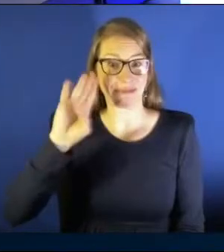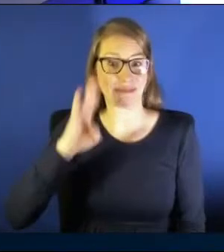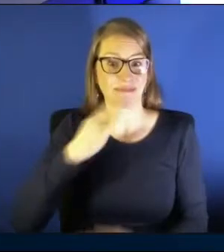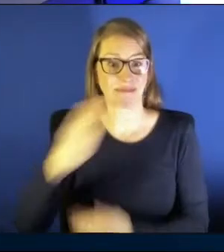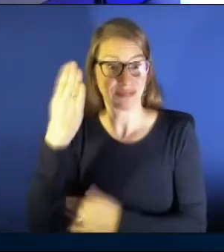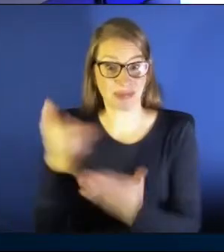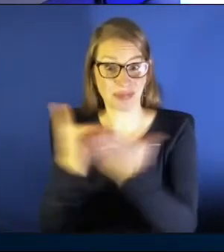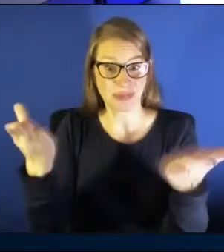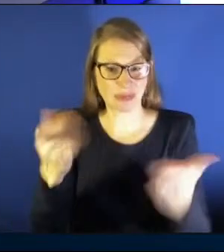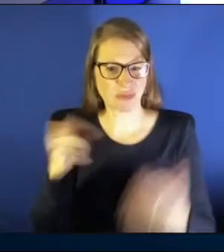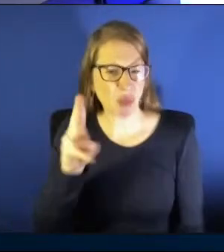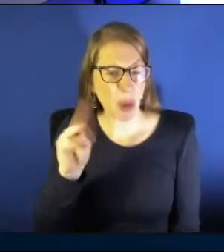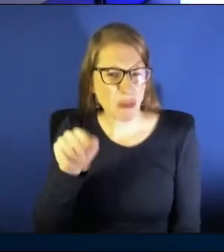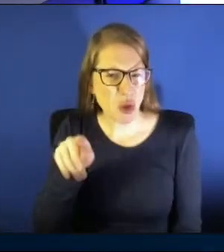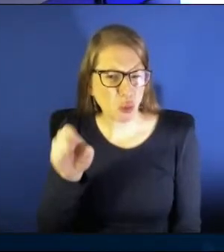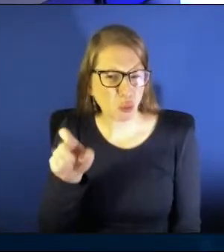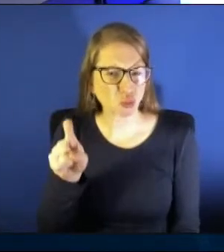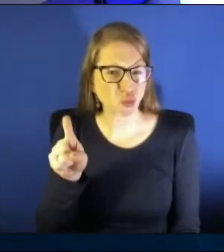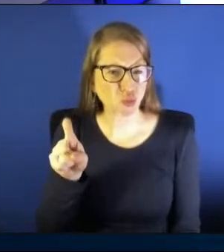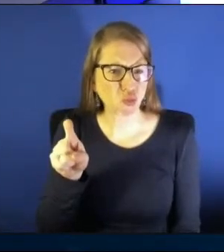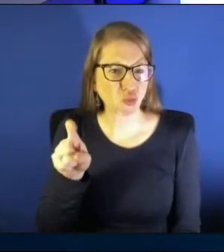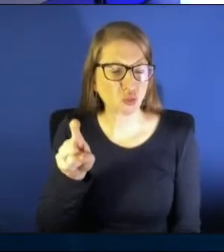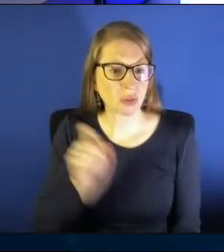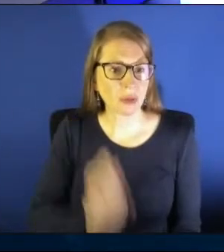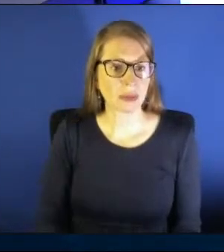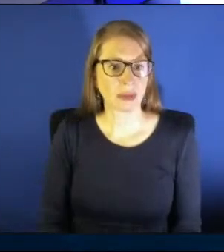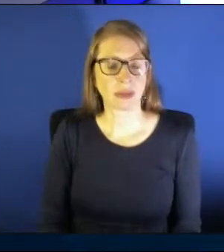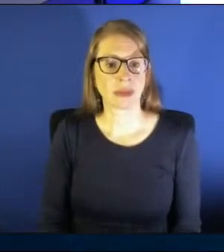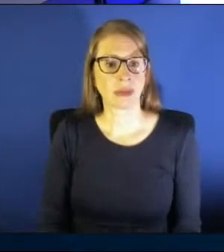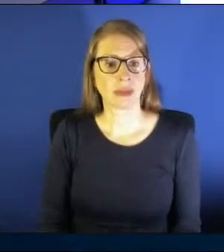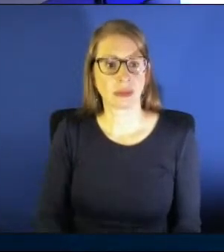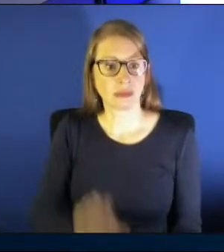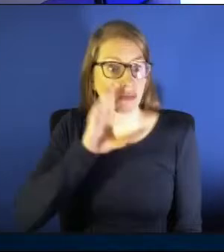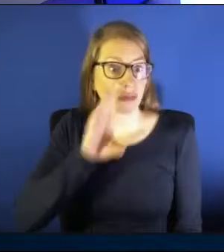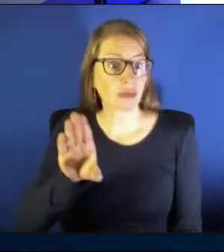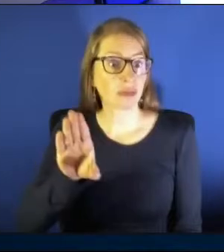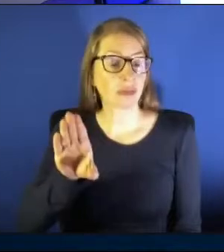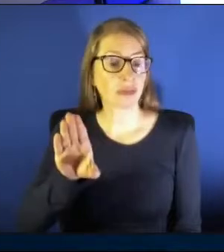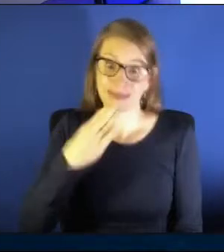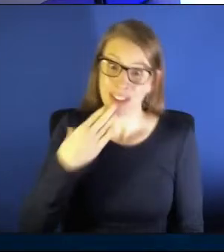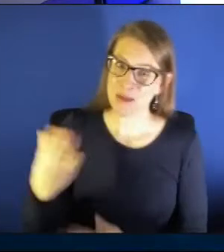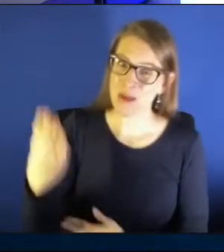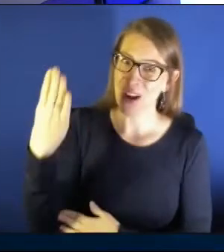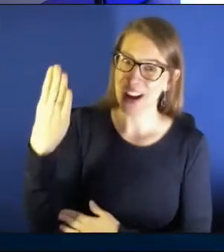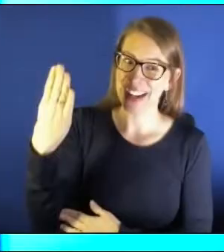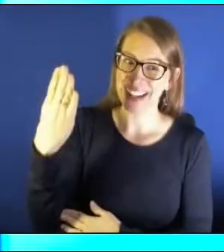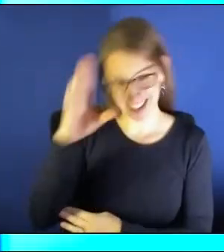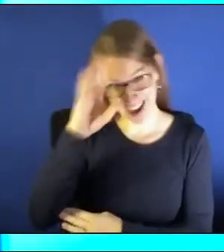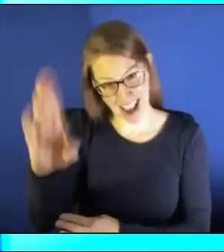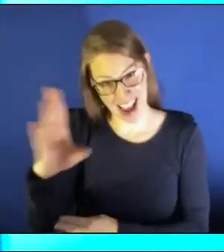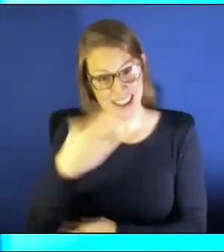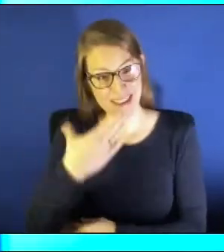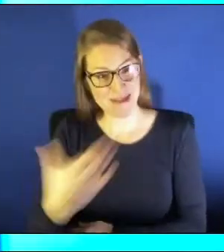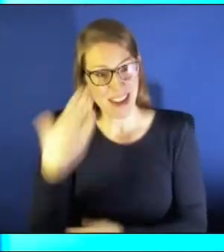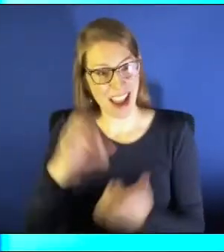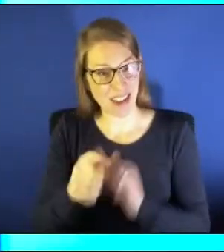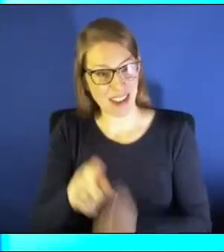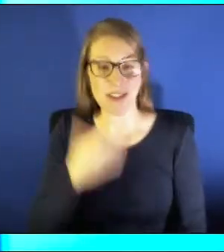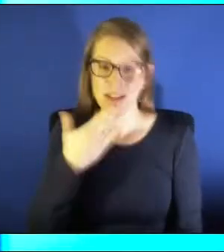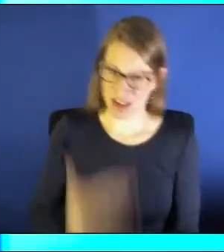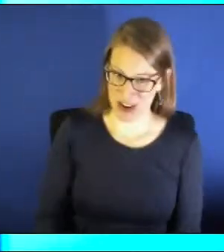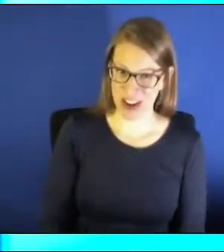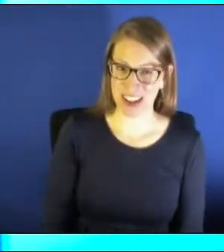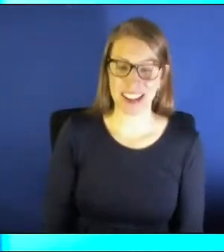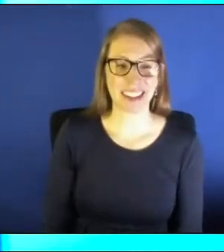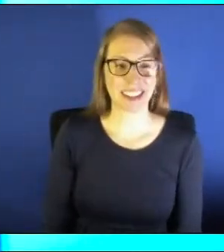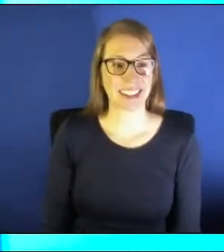Are you muted? No. Hello? Good morning. Good morning. How are you? Good. All right. We're going to